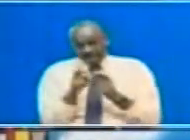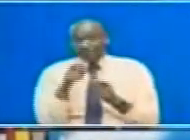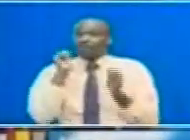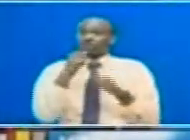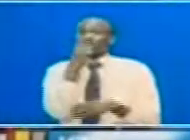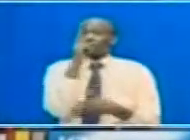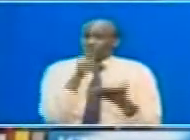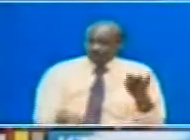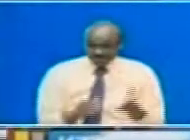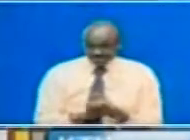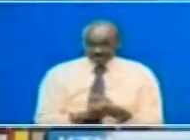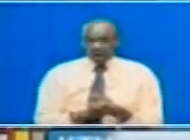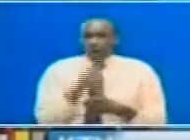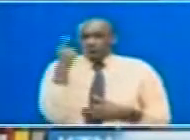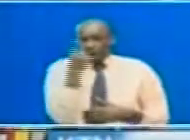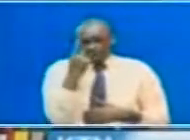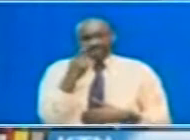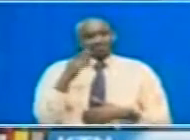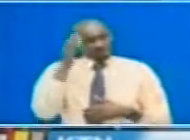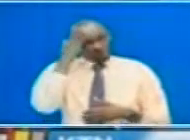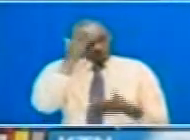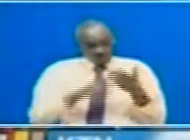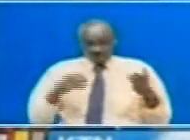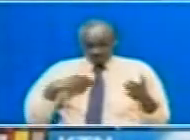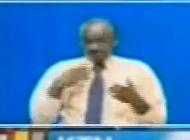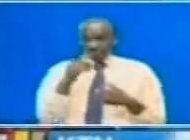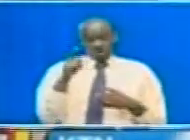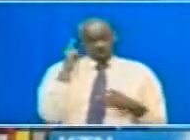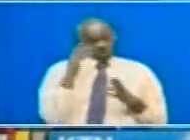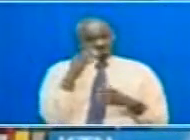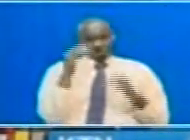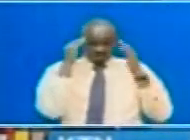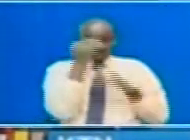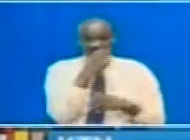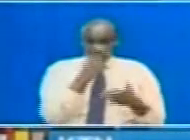that the only thing I know from our prosecution office is that they